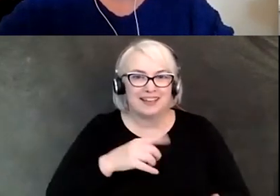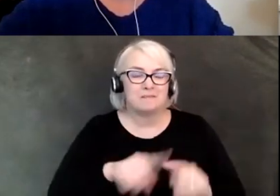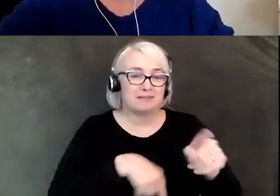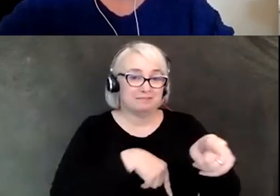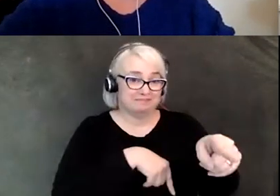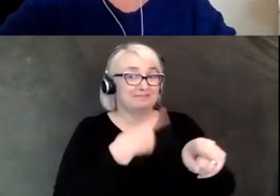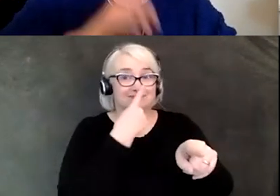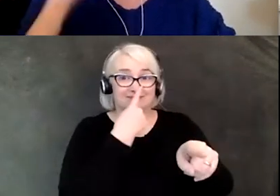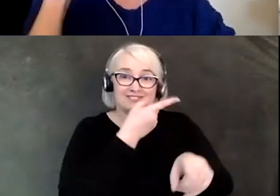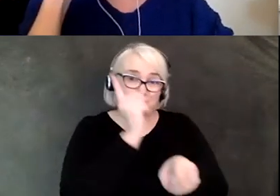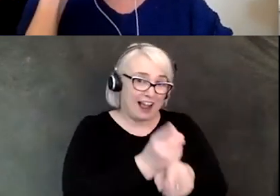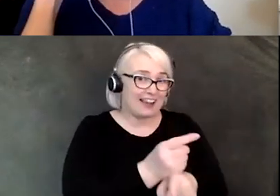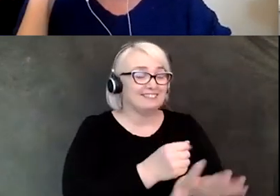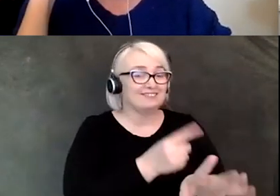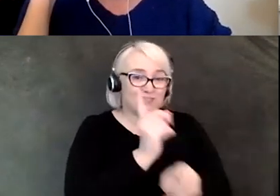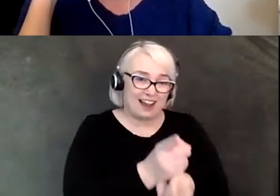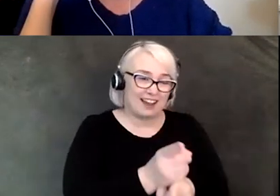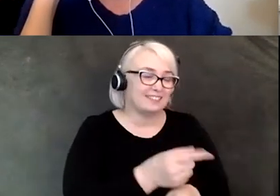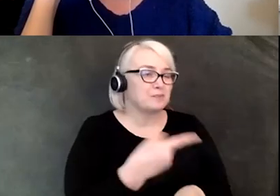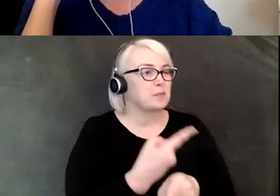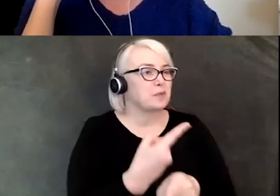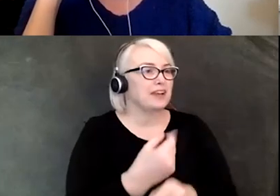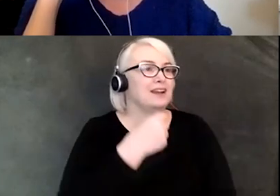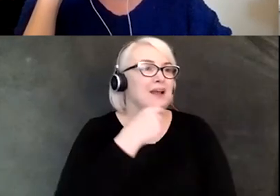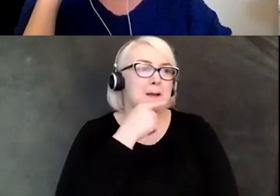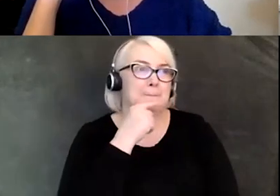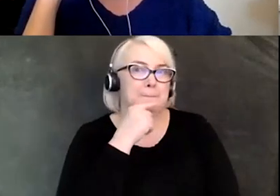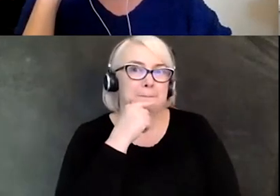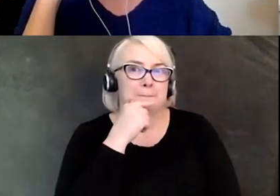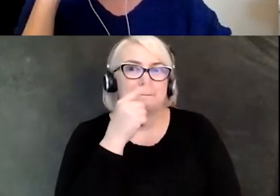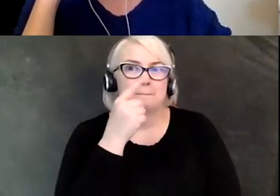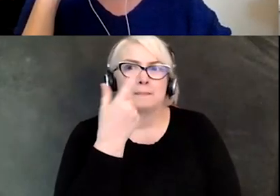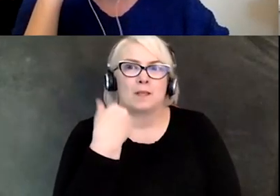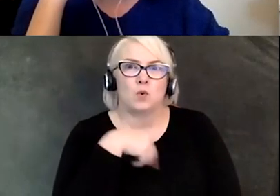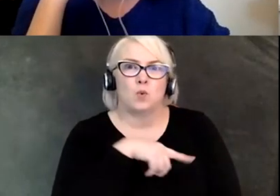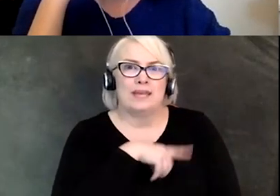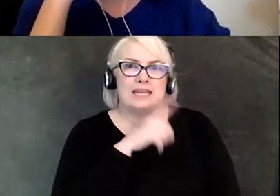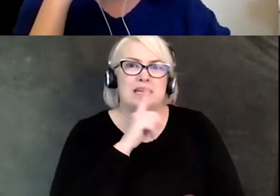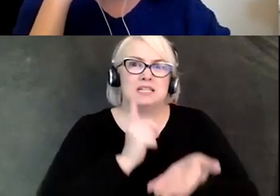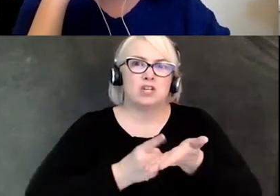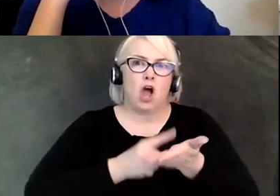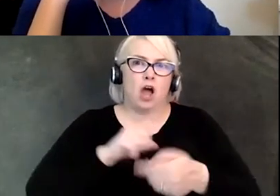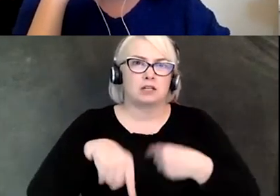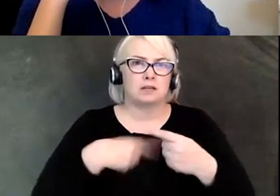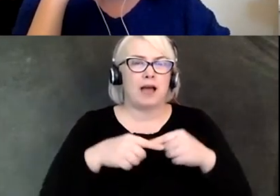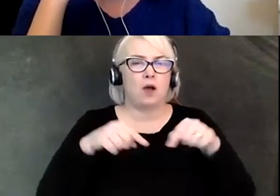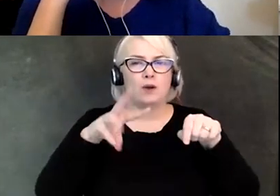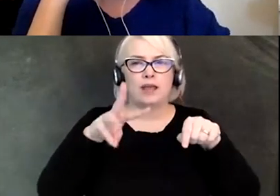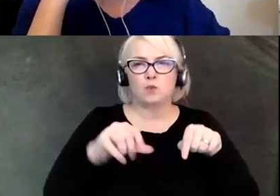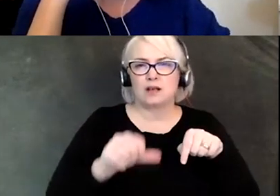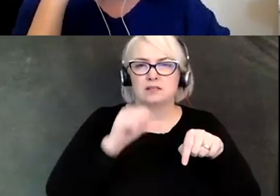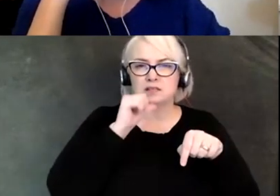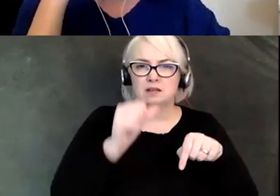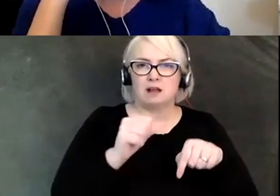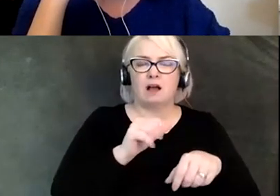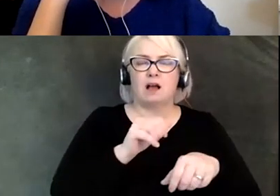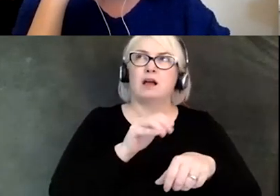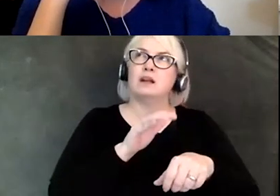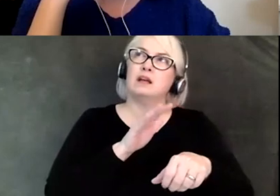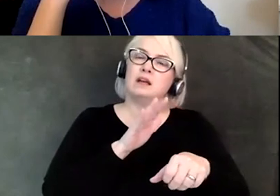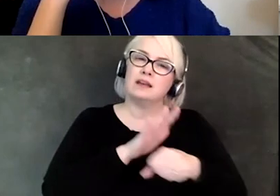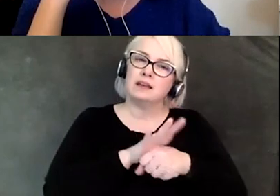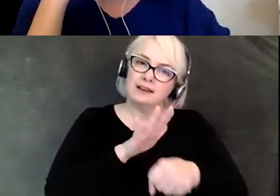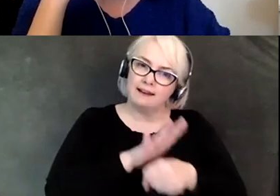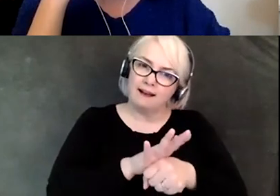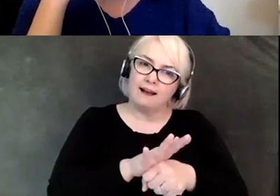Right. Um, I remember we talked a lot about, um, how it wasn't enough to turn cards without emotion. Like that